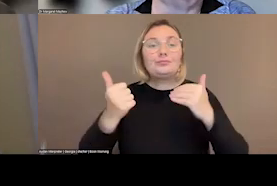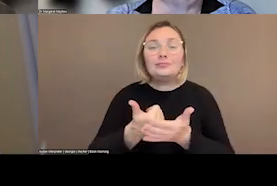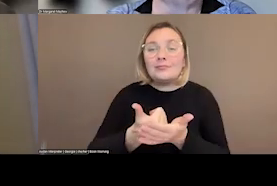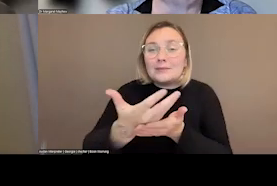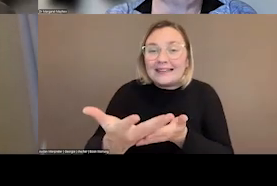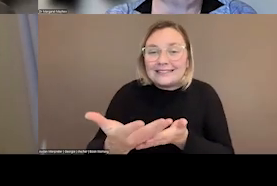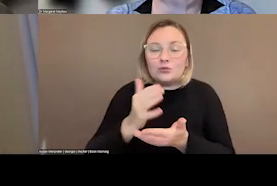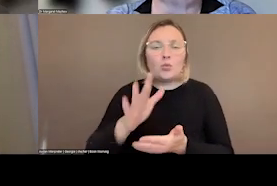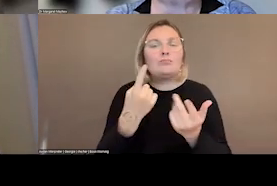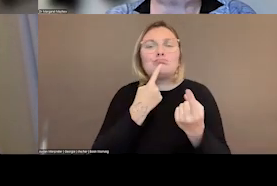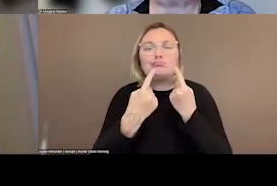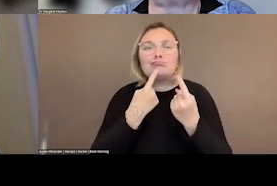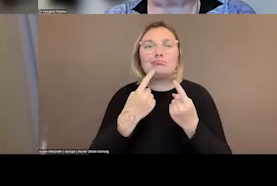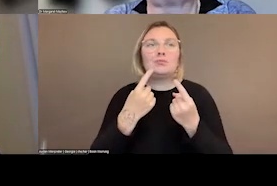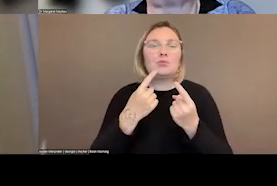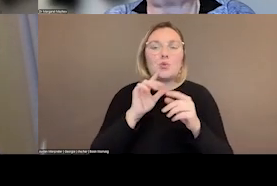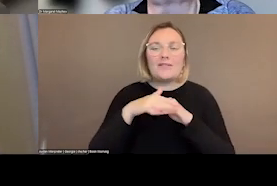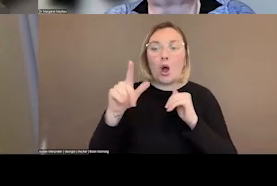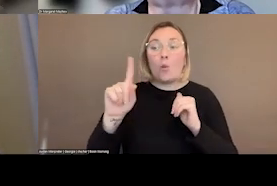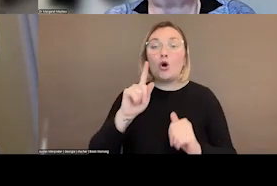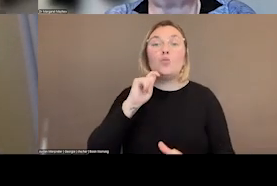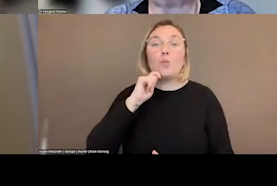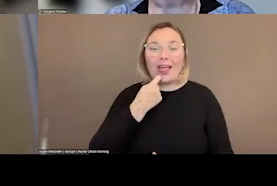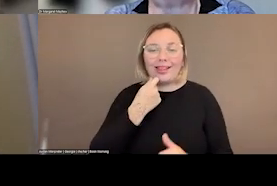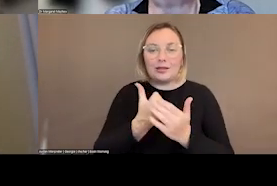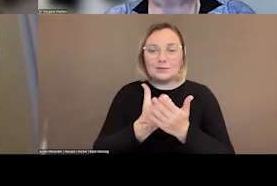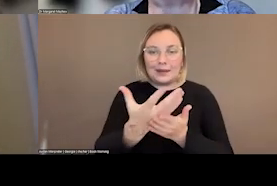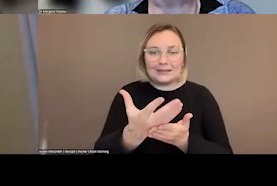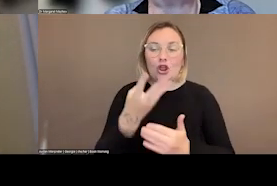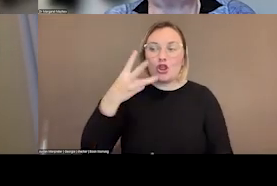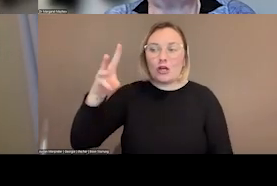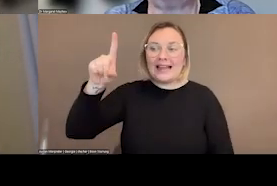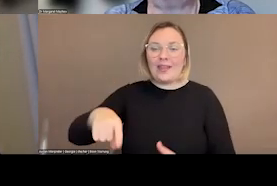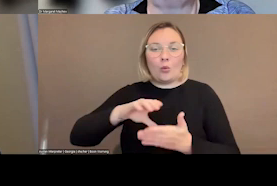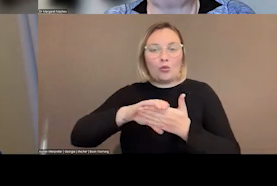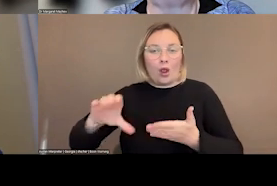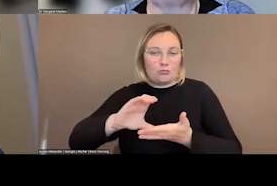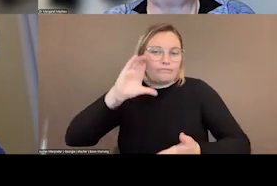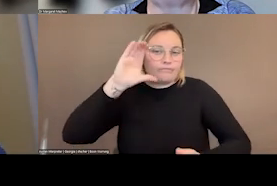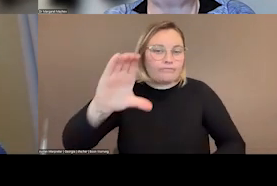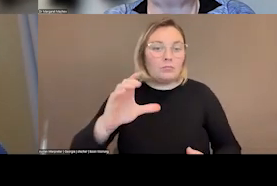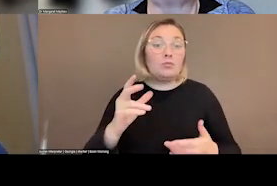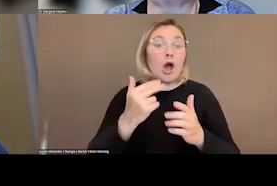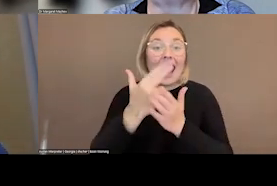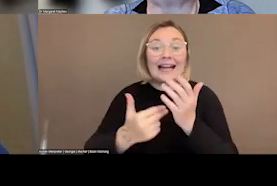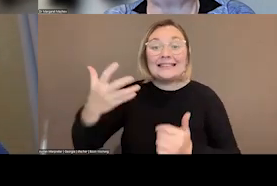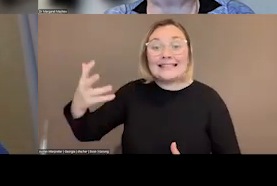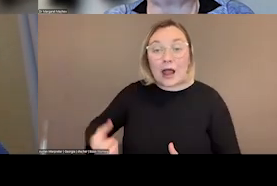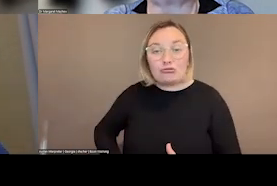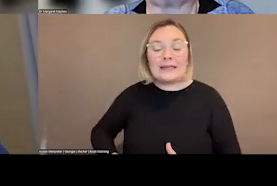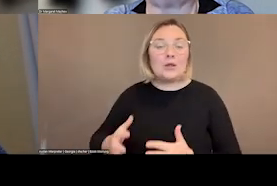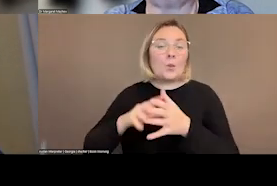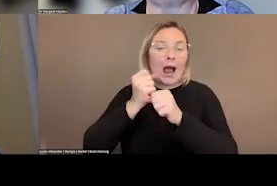you will detail, I guess, what you will spend the grant money on. Hmm. Uh, got artist salaries, wages,